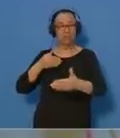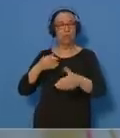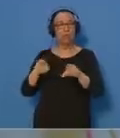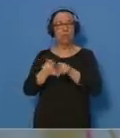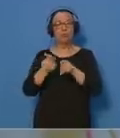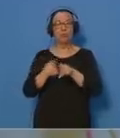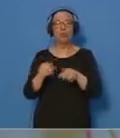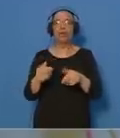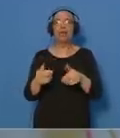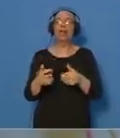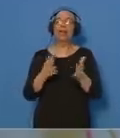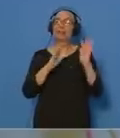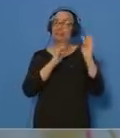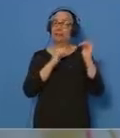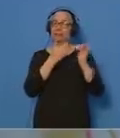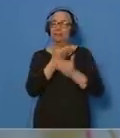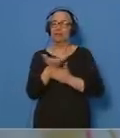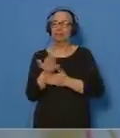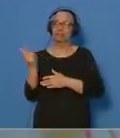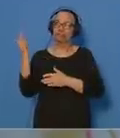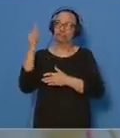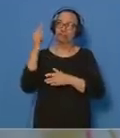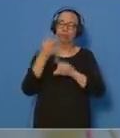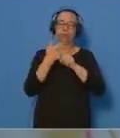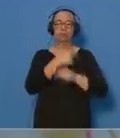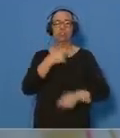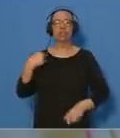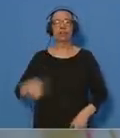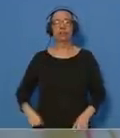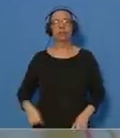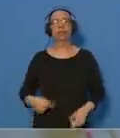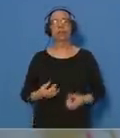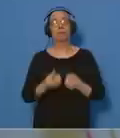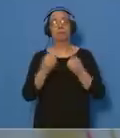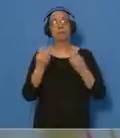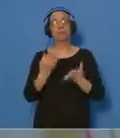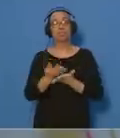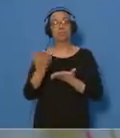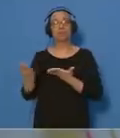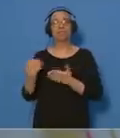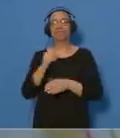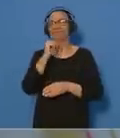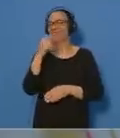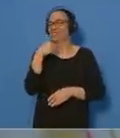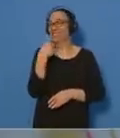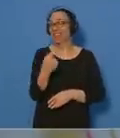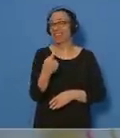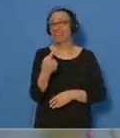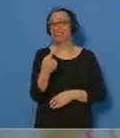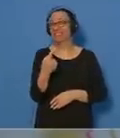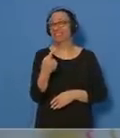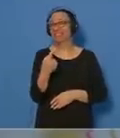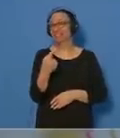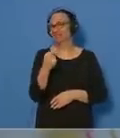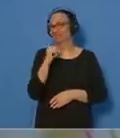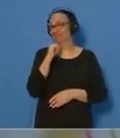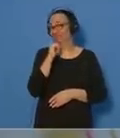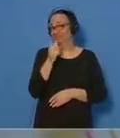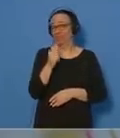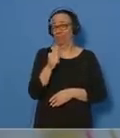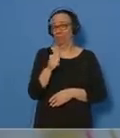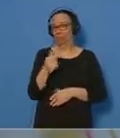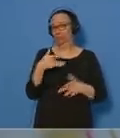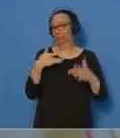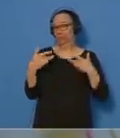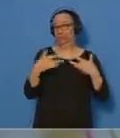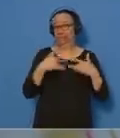en route from China. So there is quite a substantial amount of supplies, not to say that there are not going to necessarily be concerns